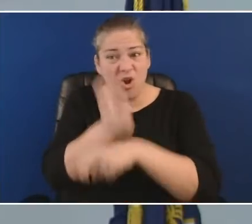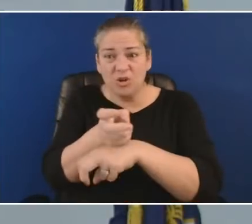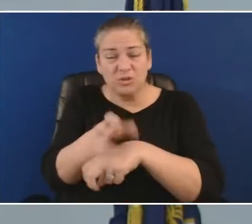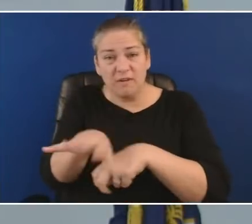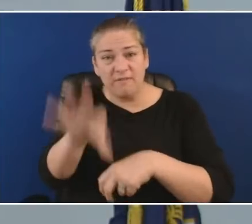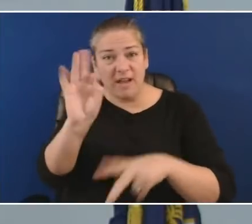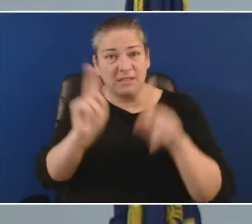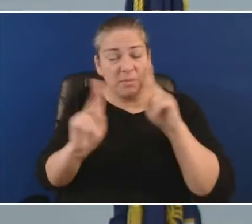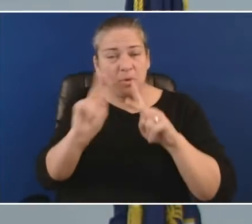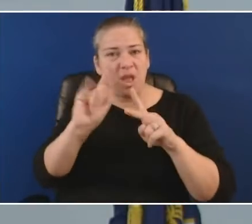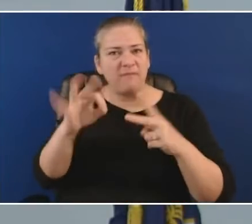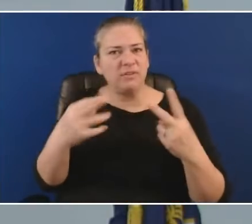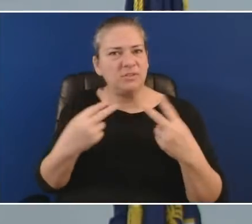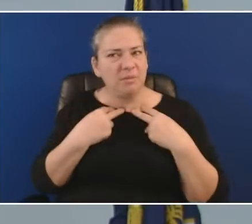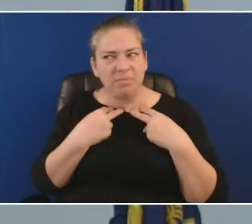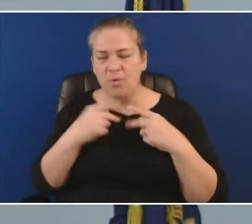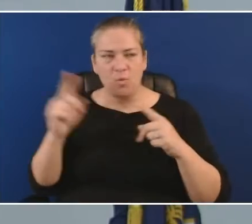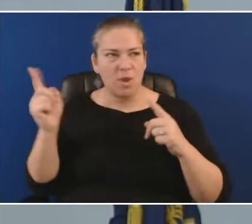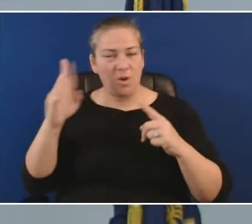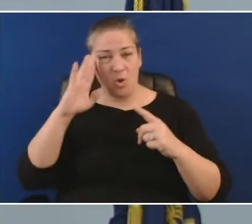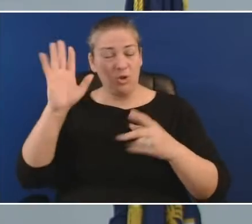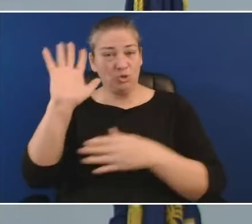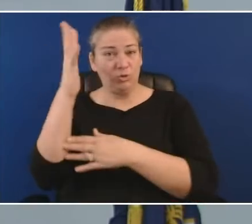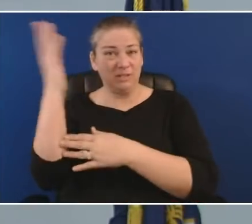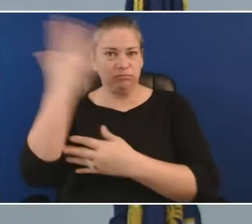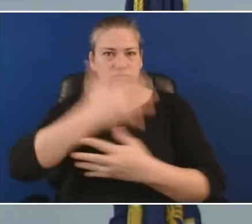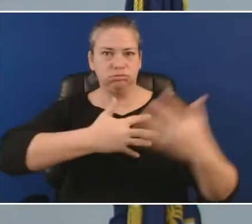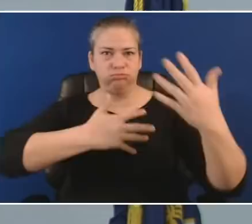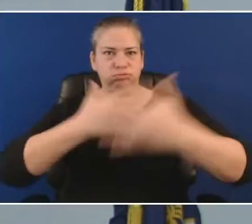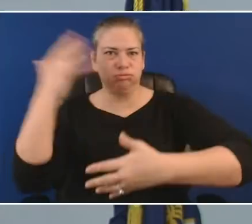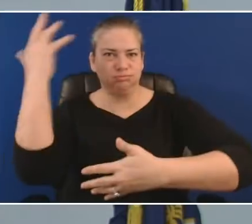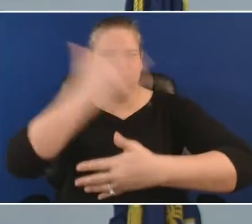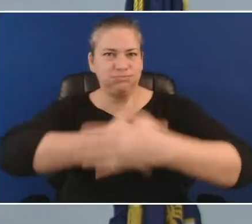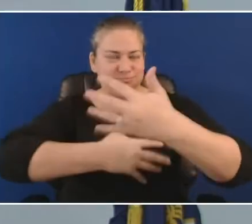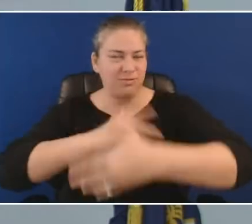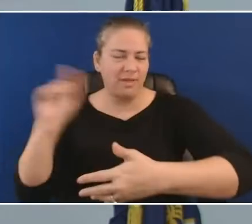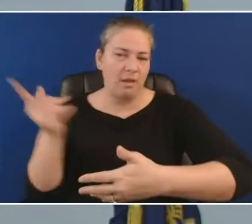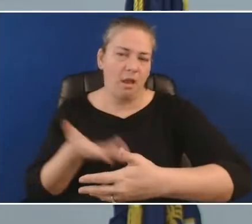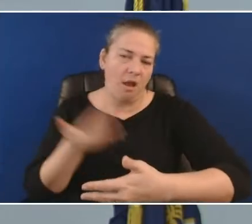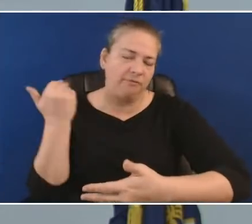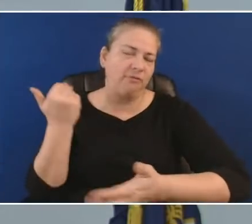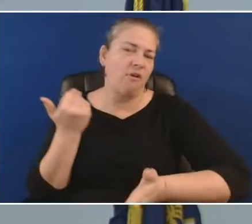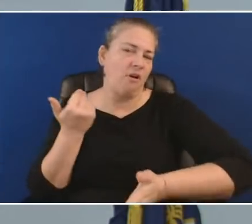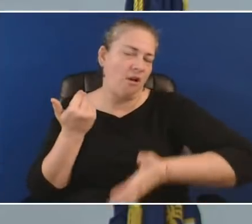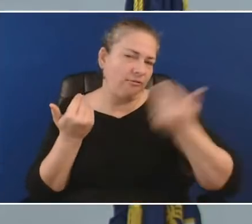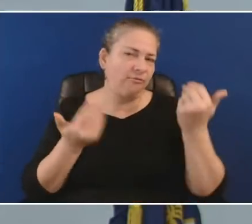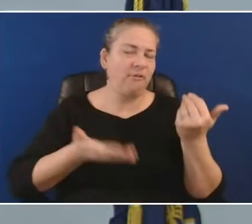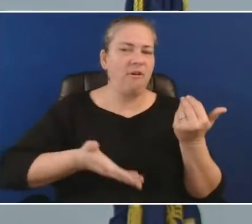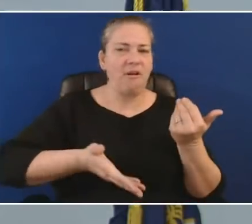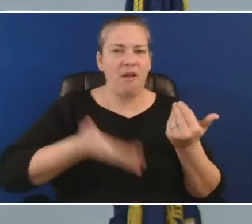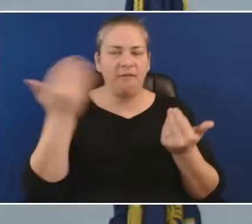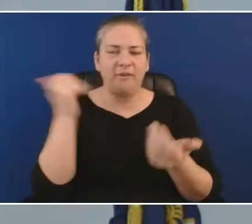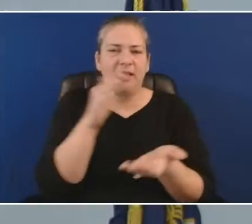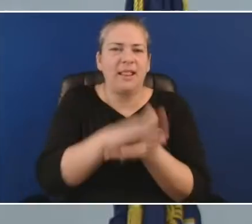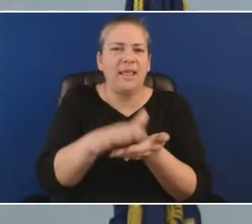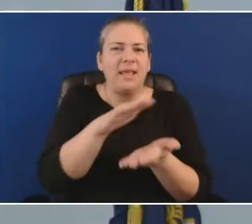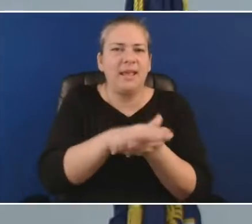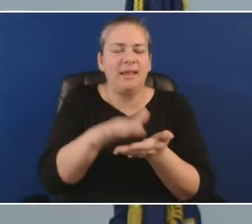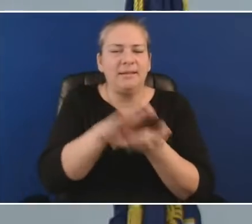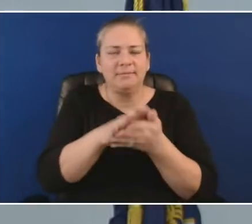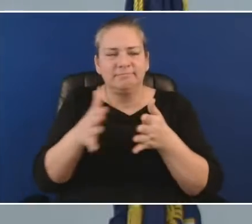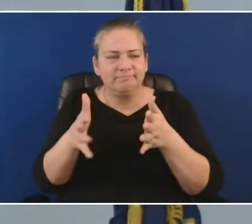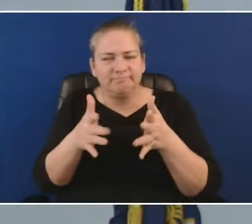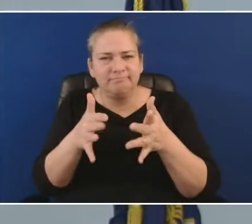of Forestry is out there helping with that as well. finding any and everything we can